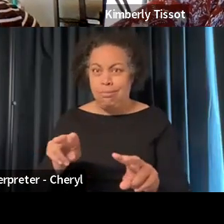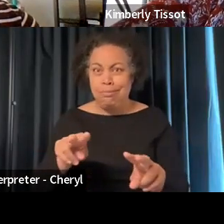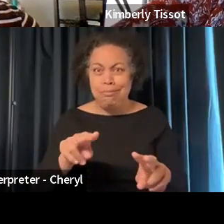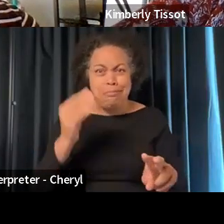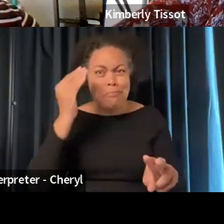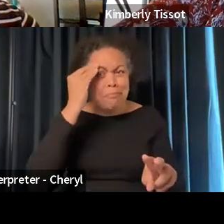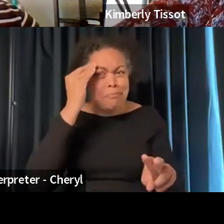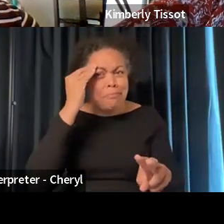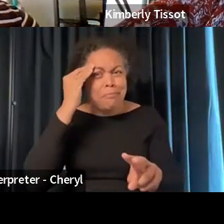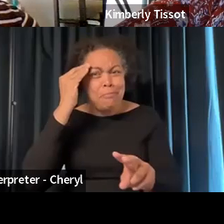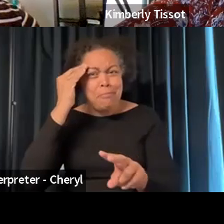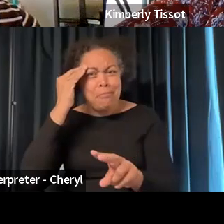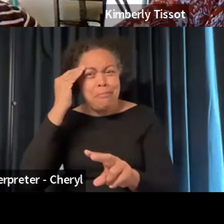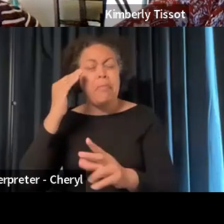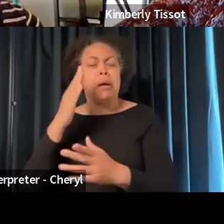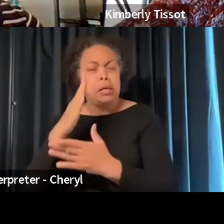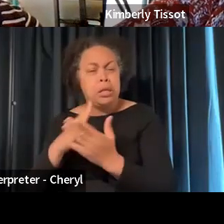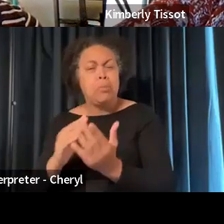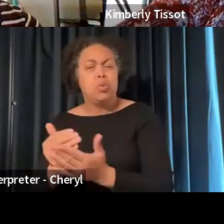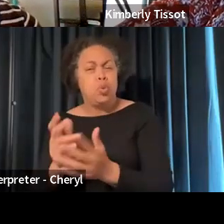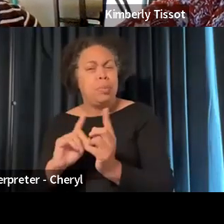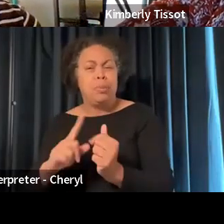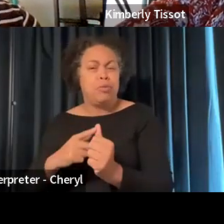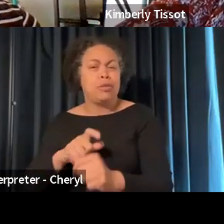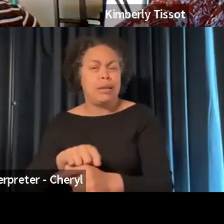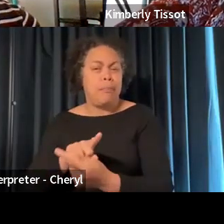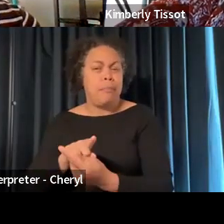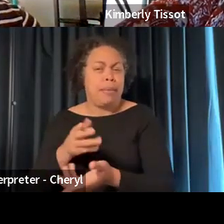and some new people I've never even met.